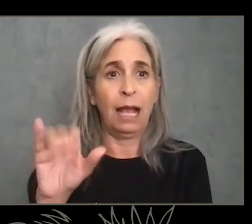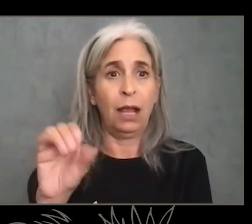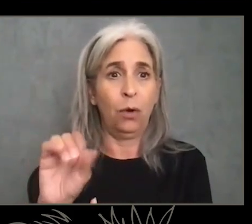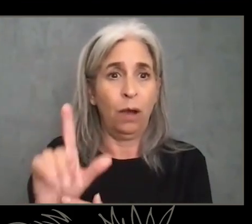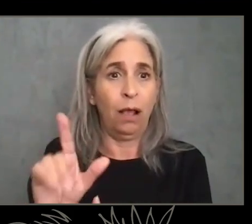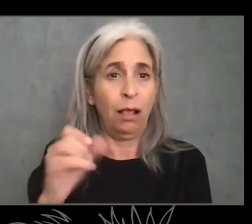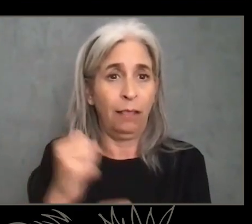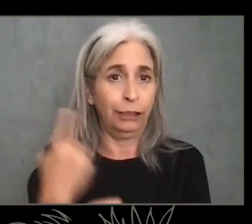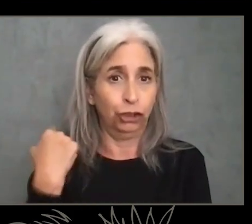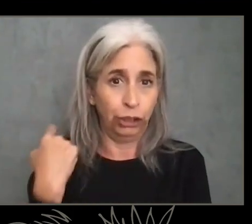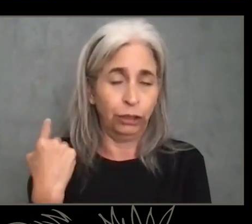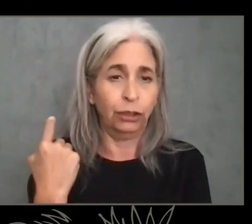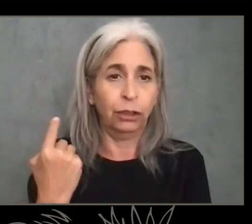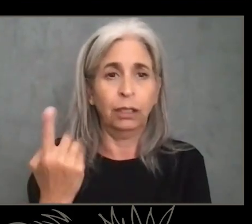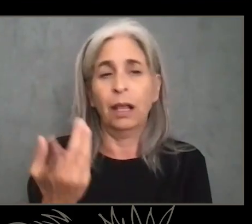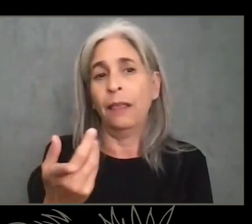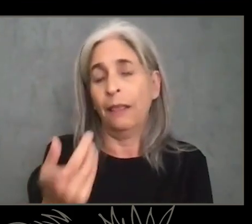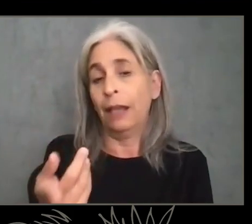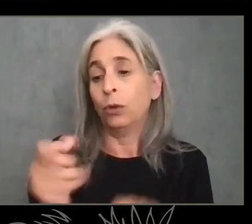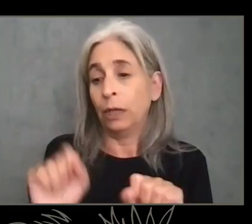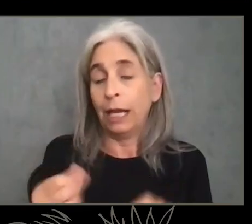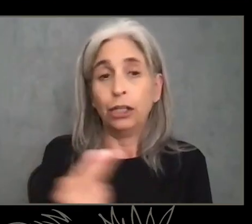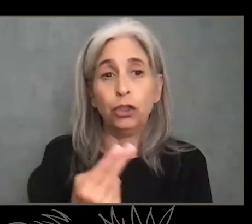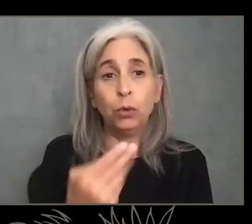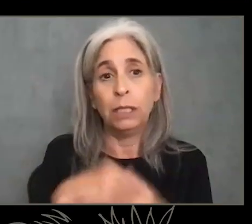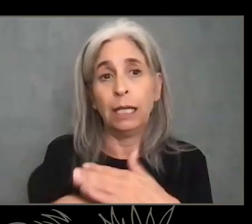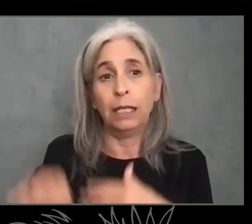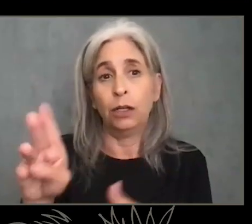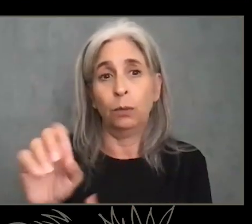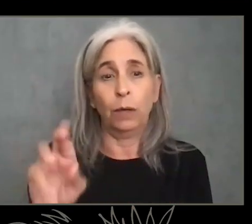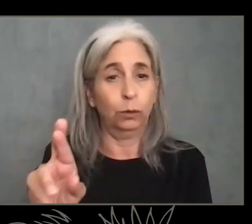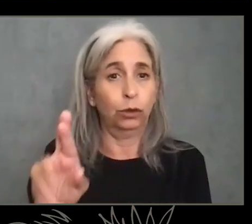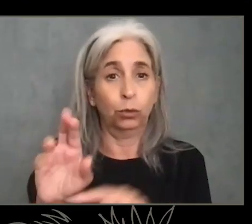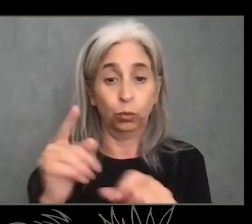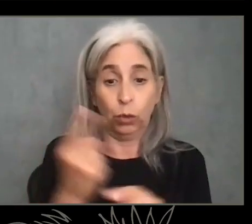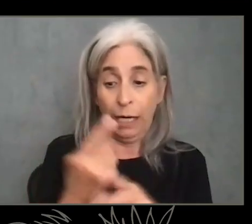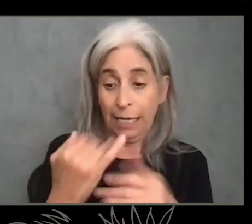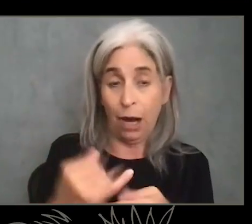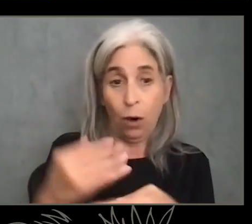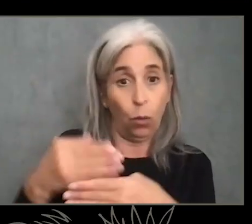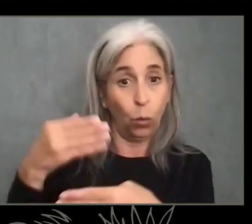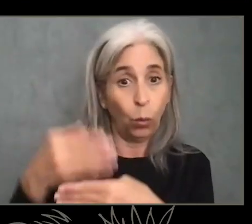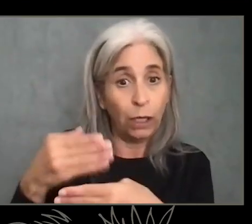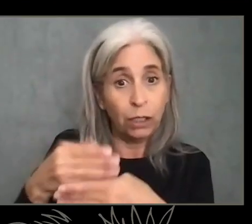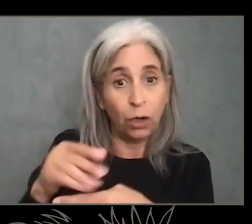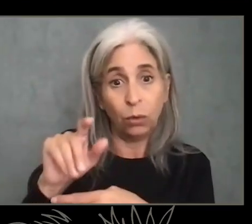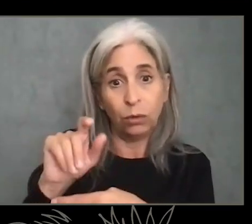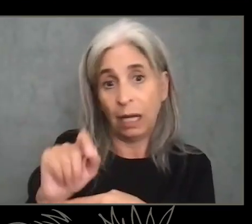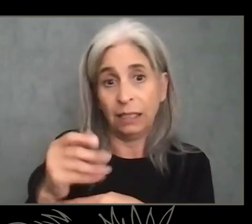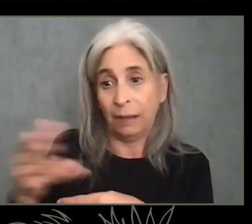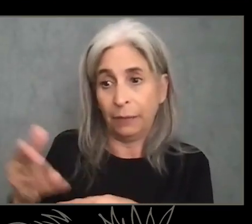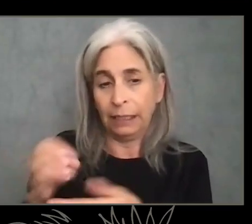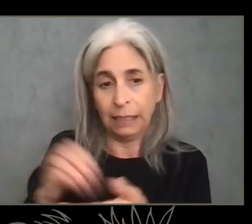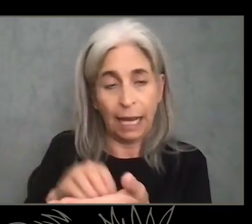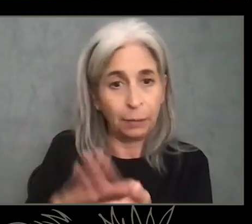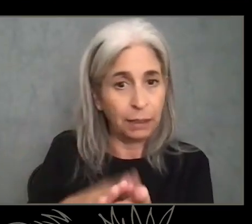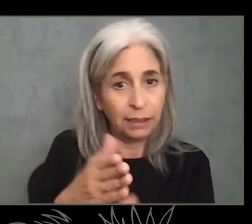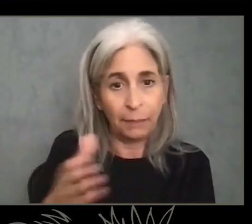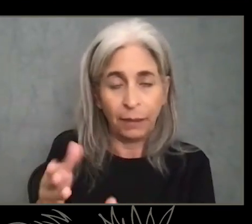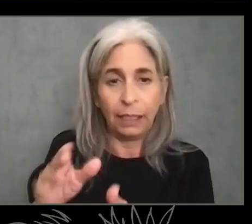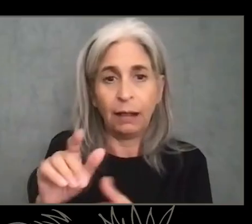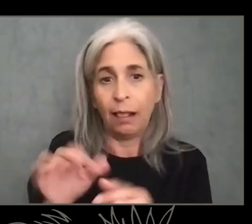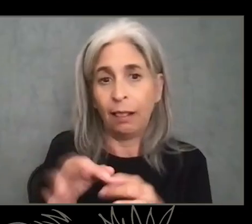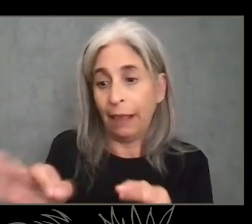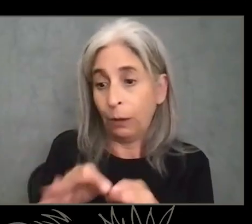as an experimentation that you can use in your browser. It's like right now you can do window.something, document.something. You can